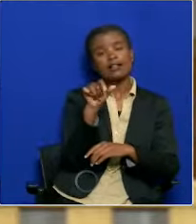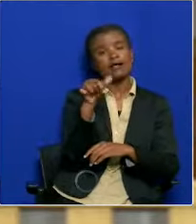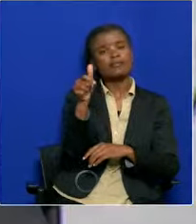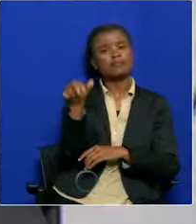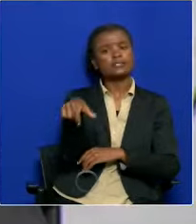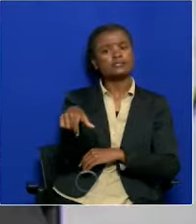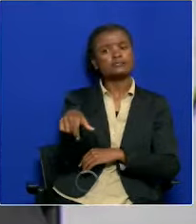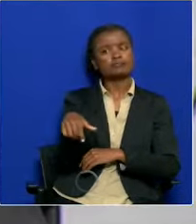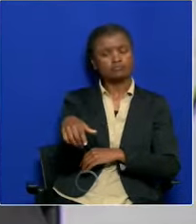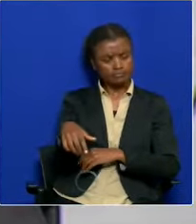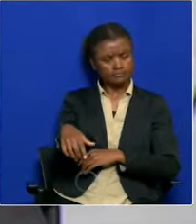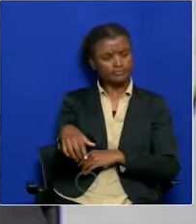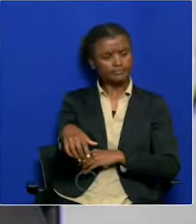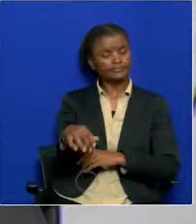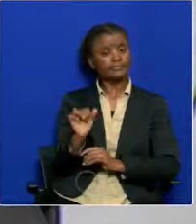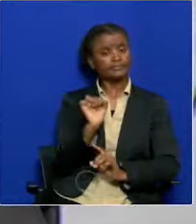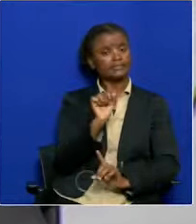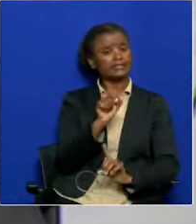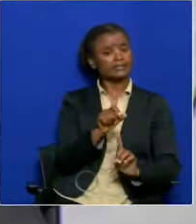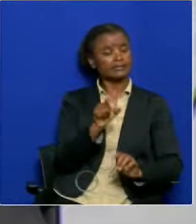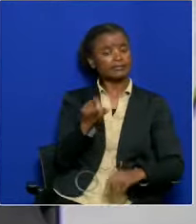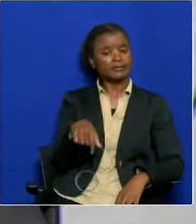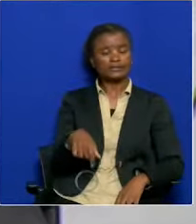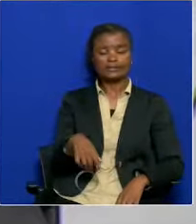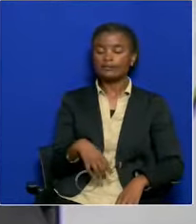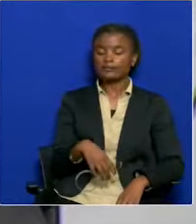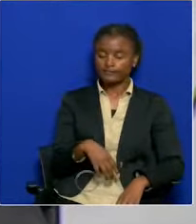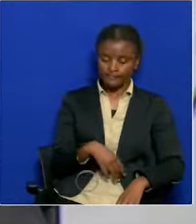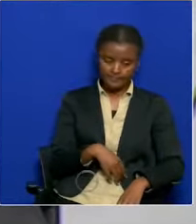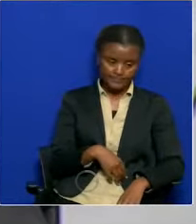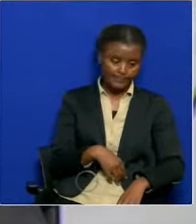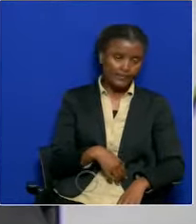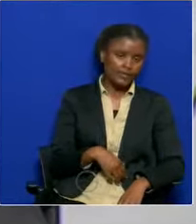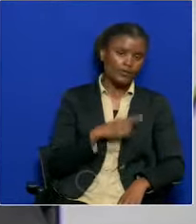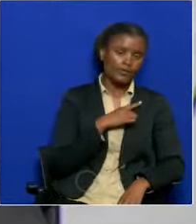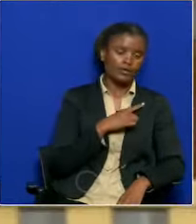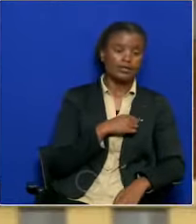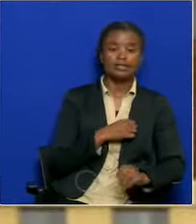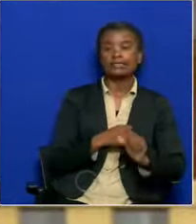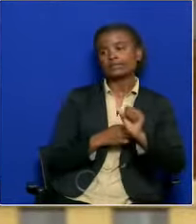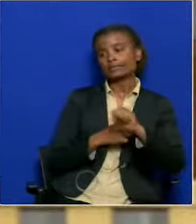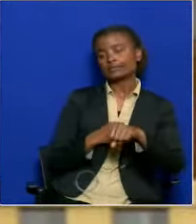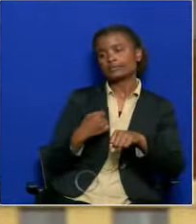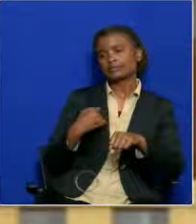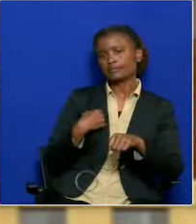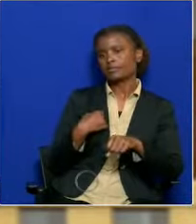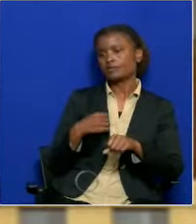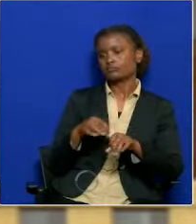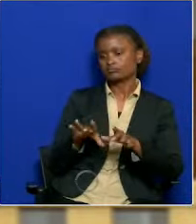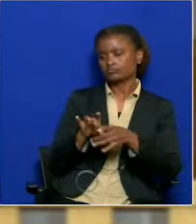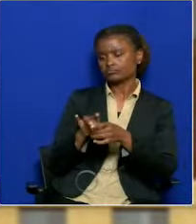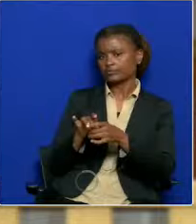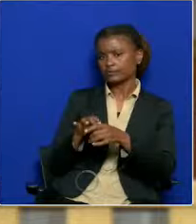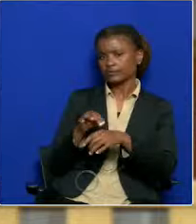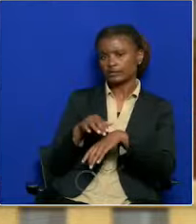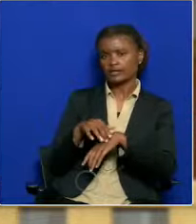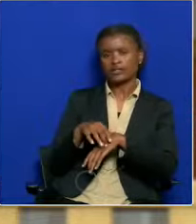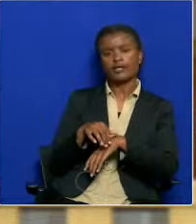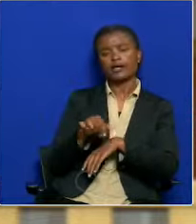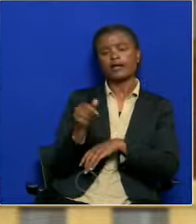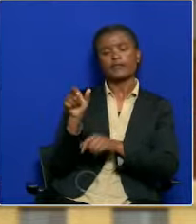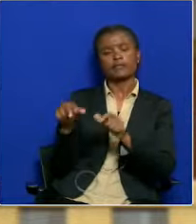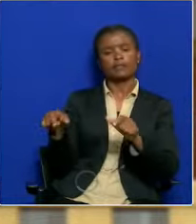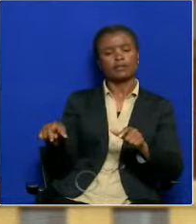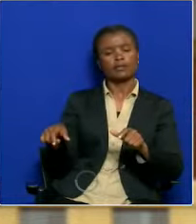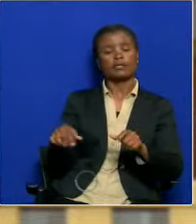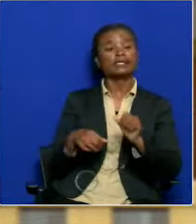I have close relationship with lots of people. Mr. Matlala too. Yeah. We are discussing Mr. Matlala. Yes. I expect